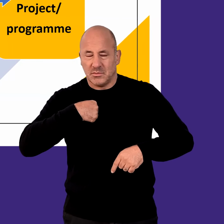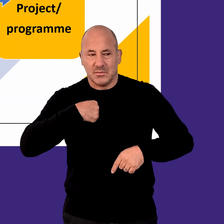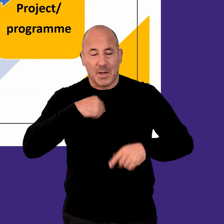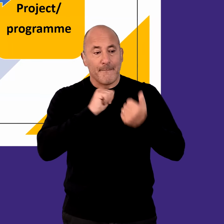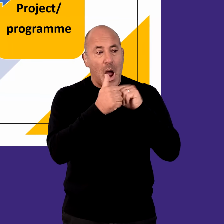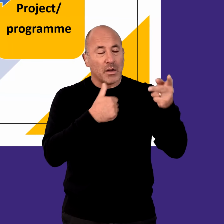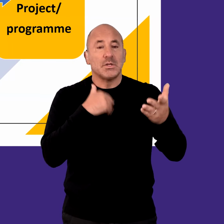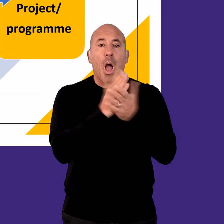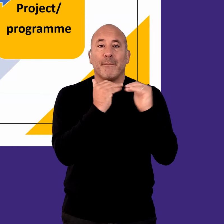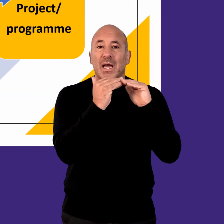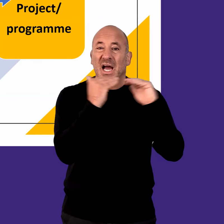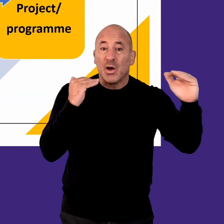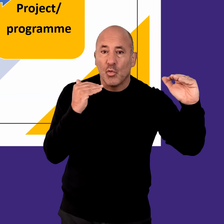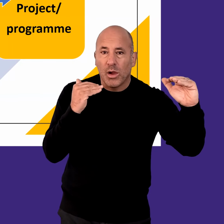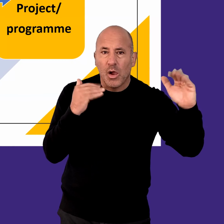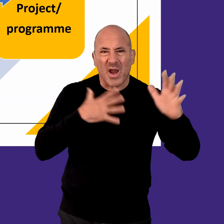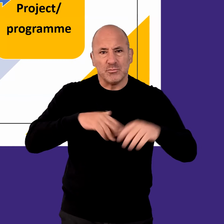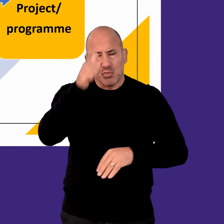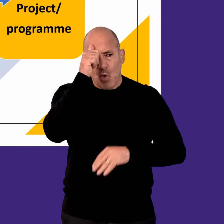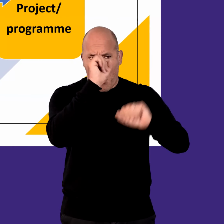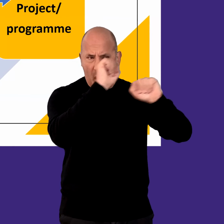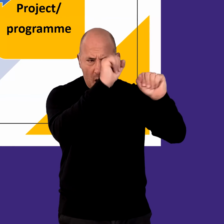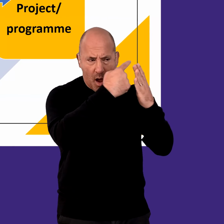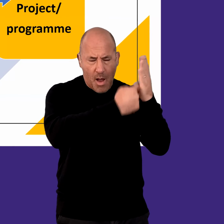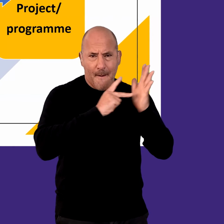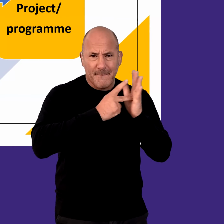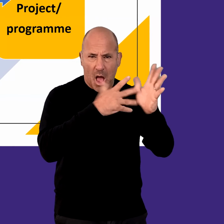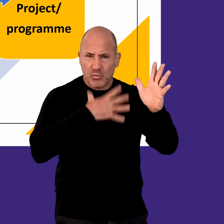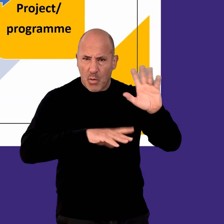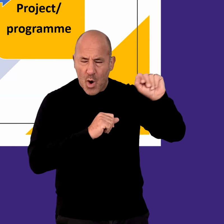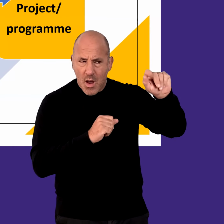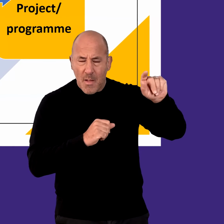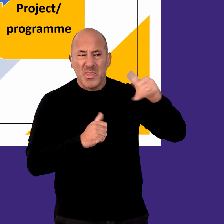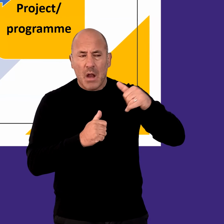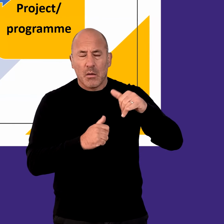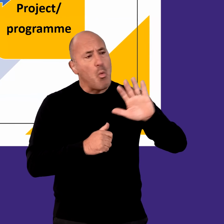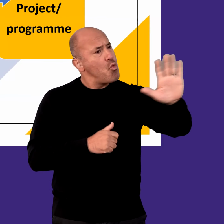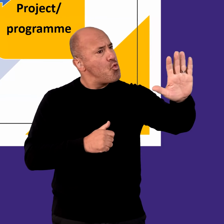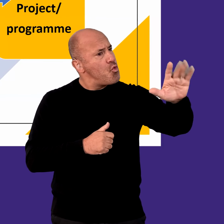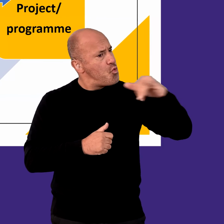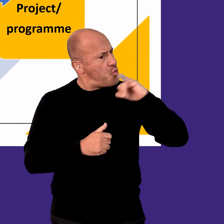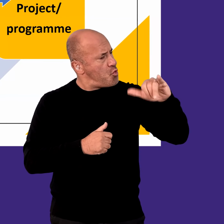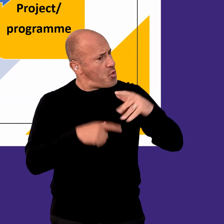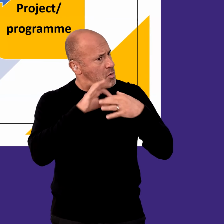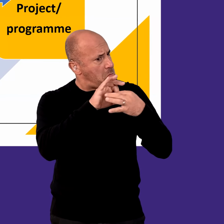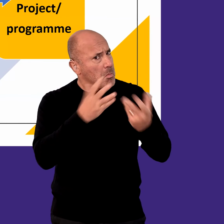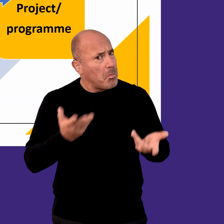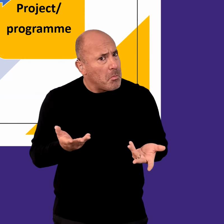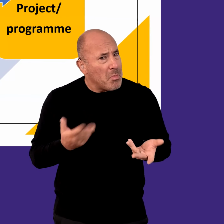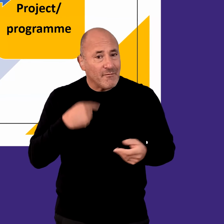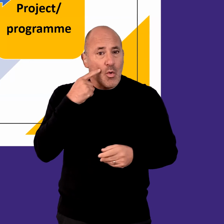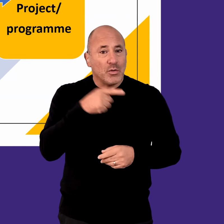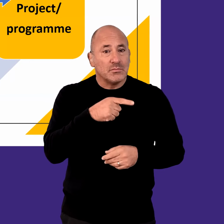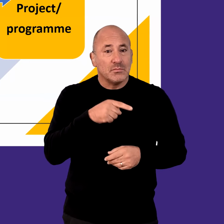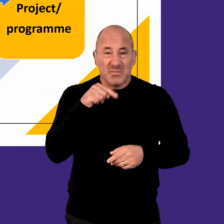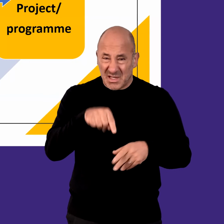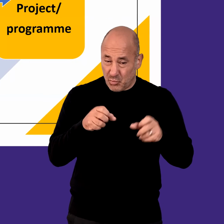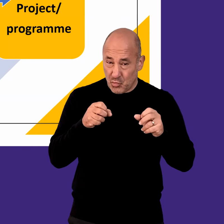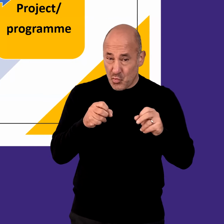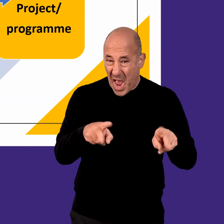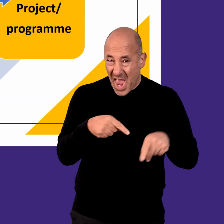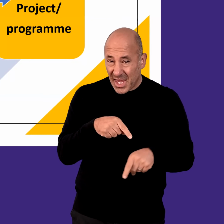what we wanted to do, and failed to see partners as equals or to get to know them and their agendas before proposing that we work